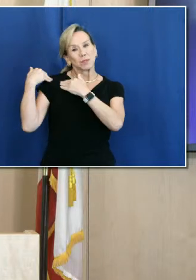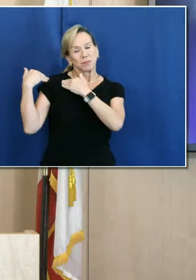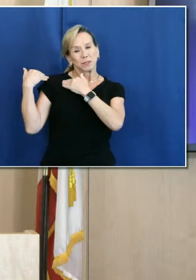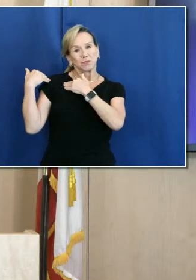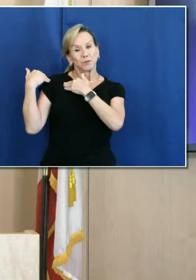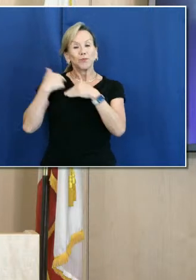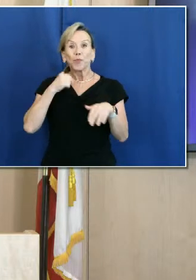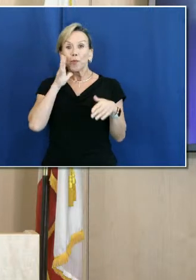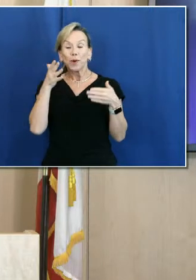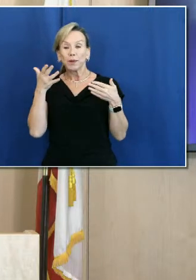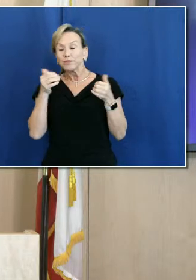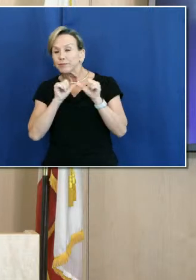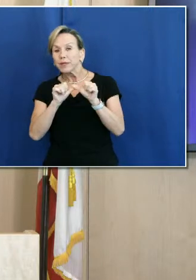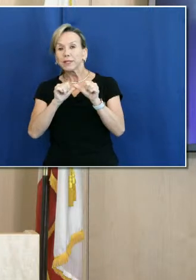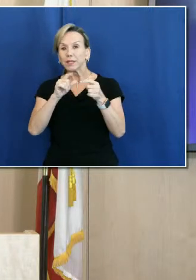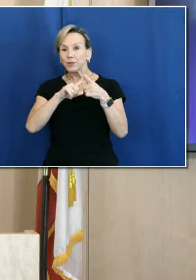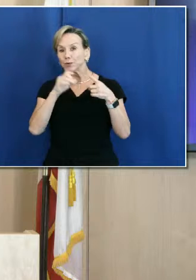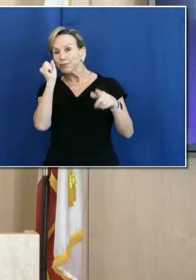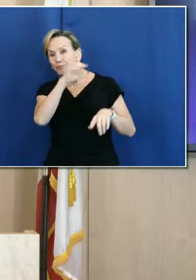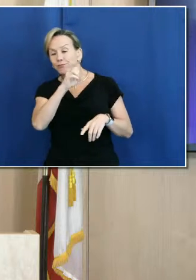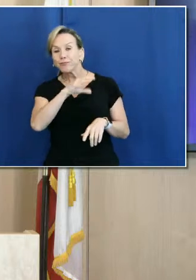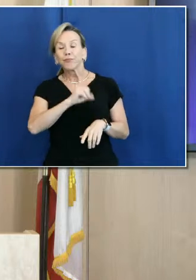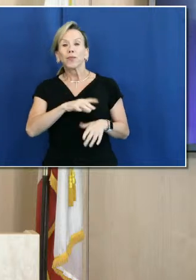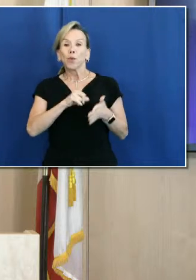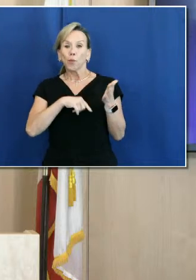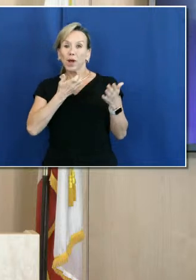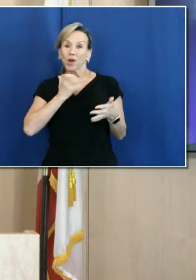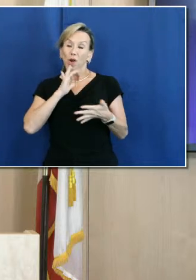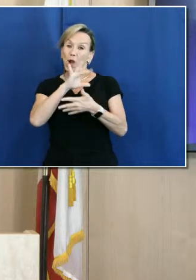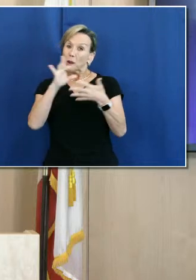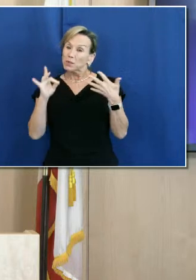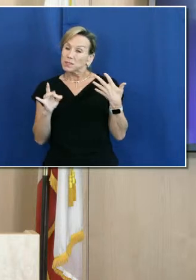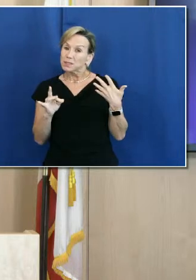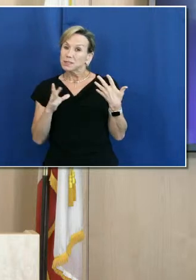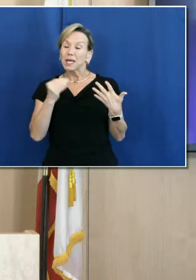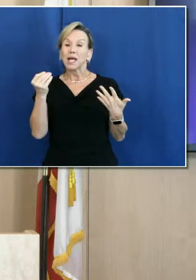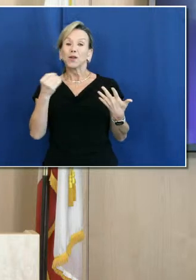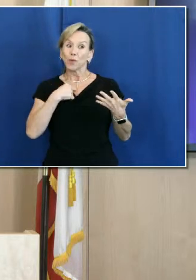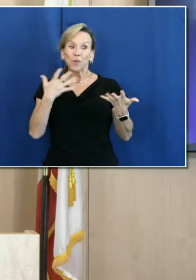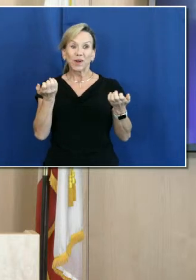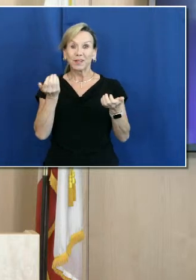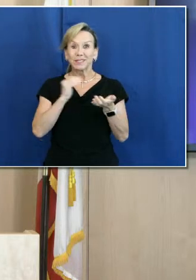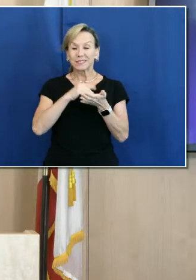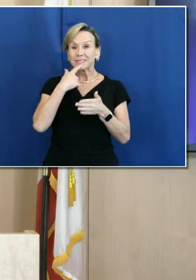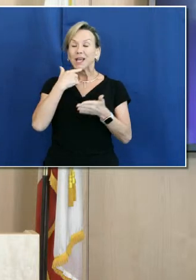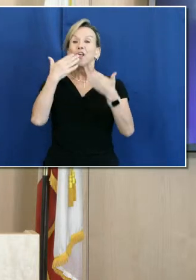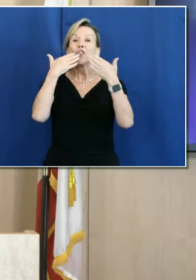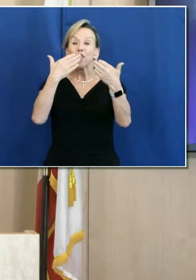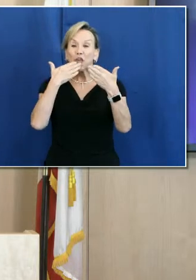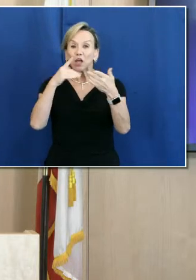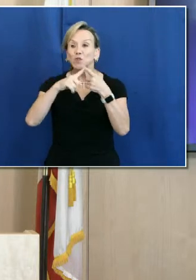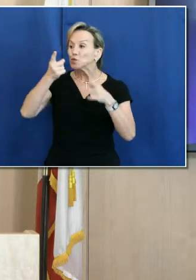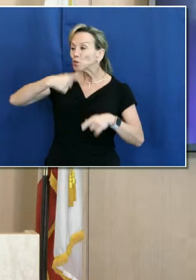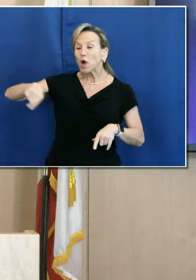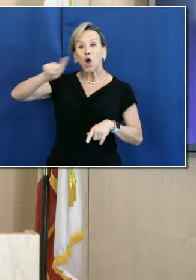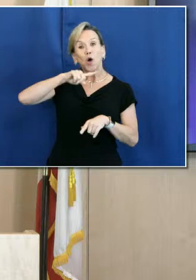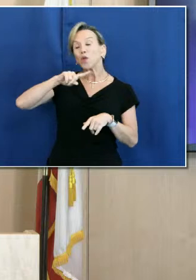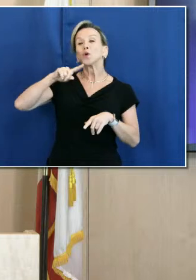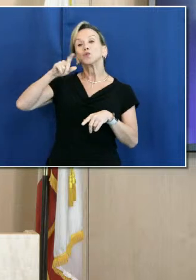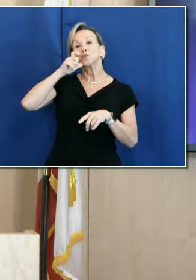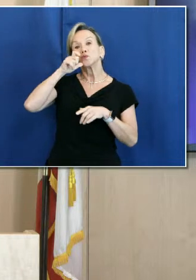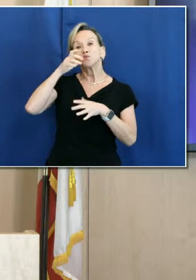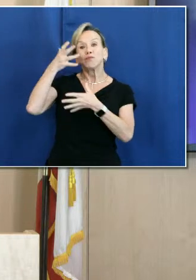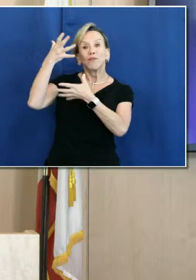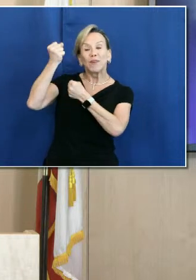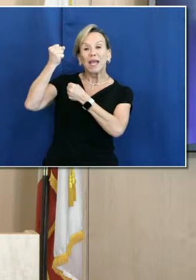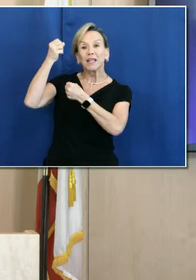so we'll continue to look at what options we have and say a special thank you to those faith leaders across this county